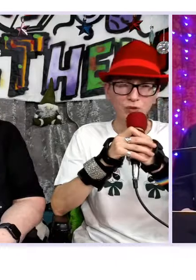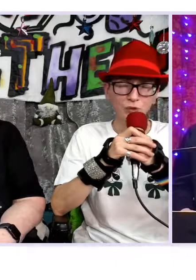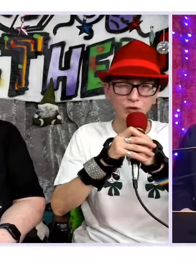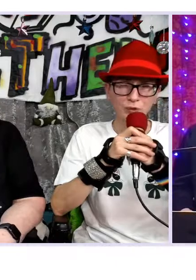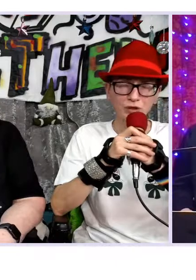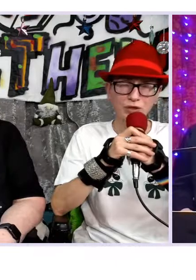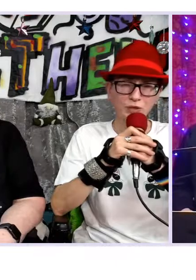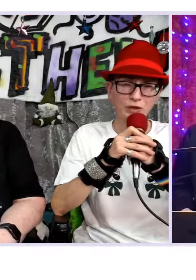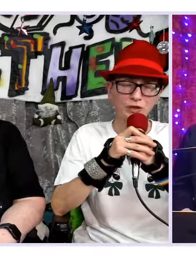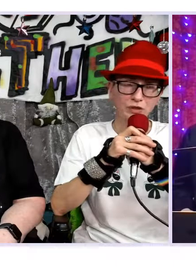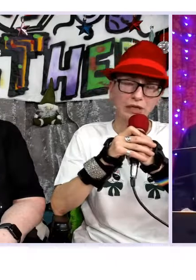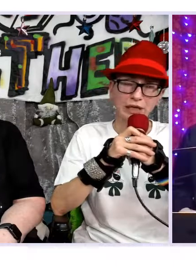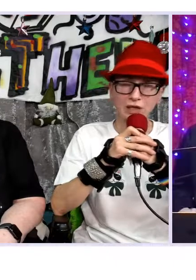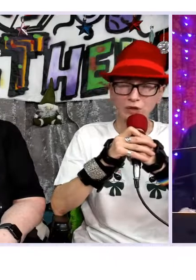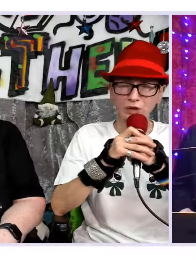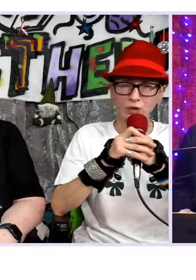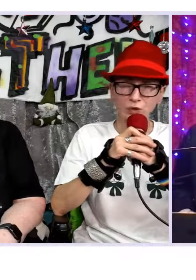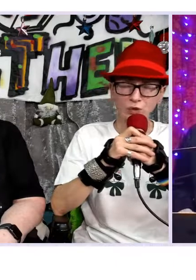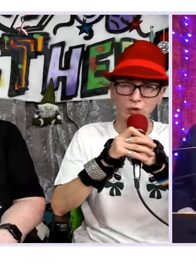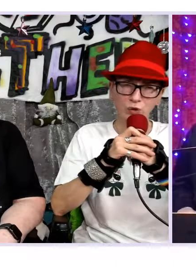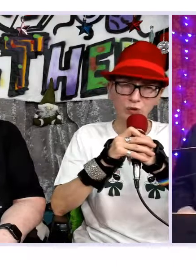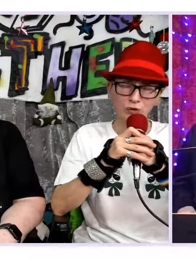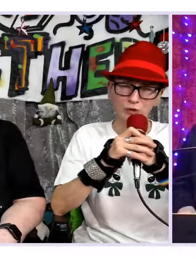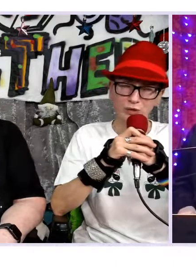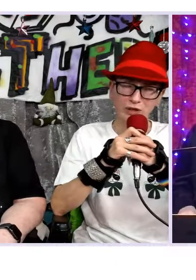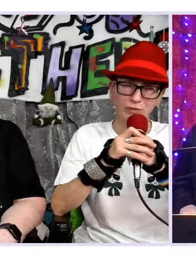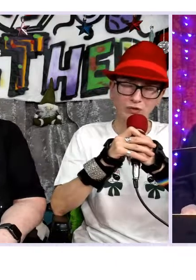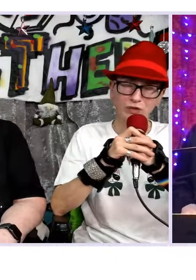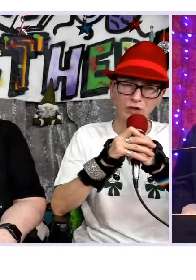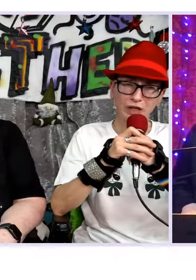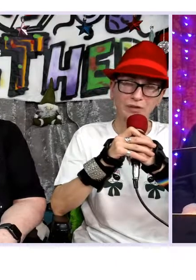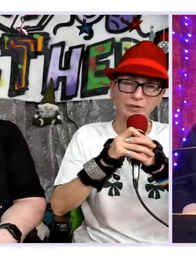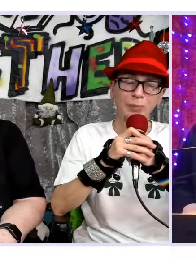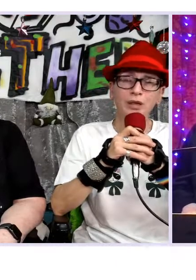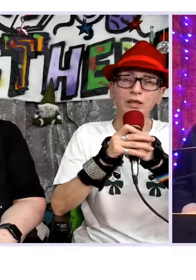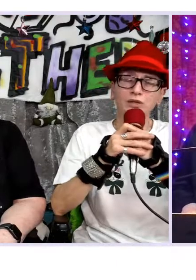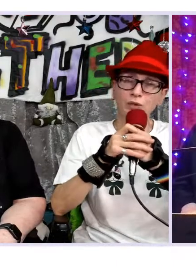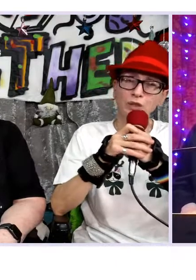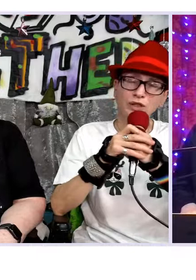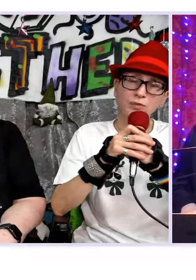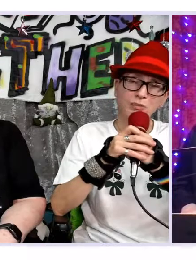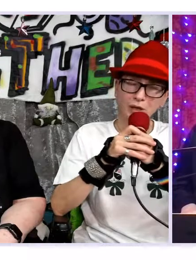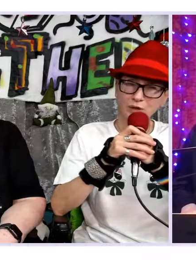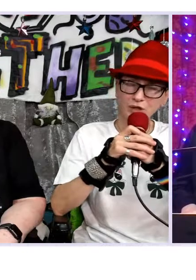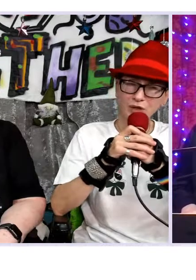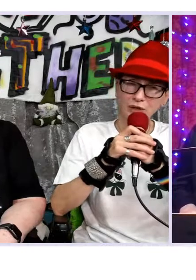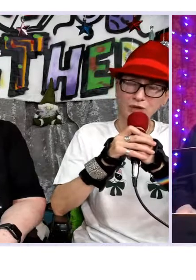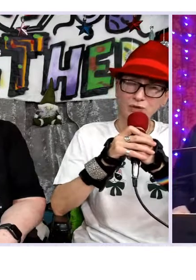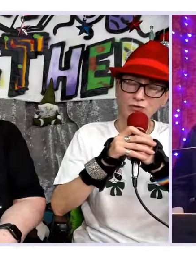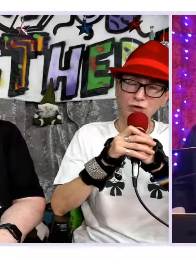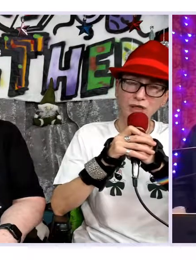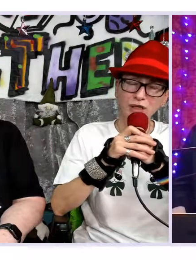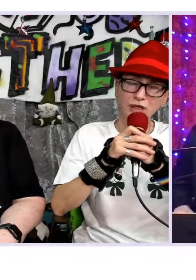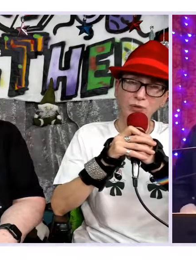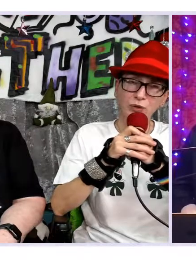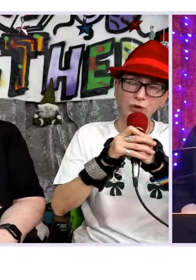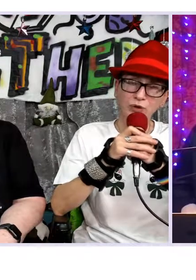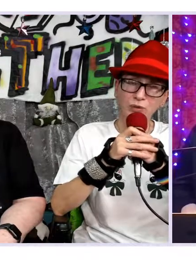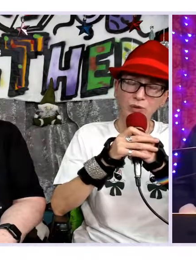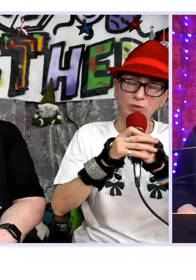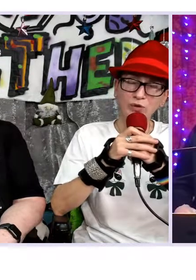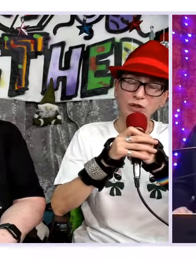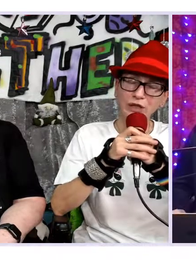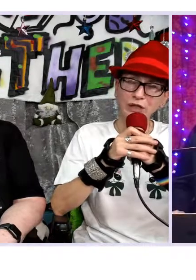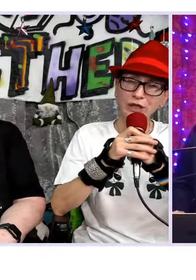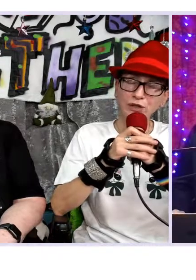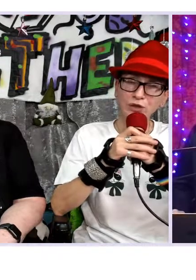Poems for 2020, and they're all on the theme of together. So we're going to be publishing that as a free ebook. You'll